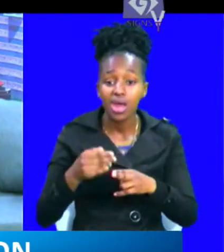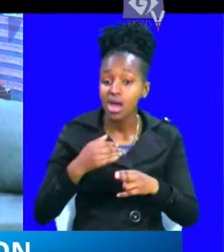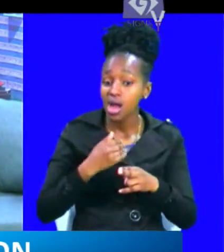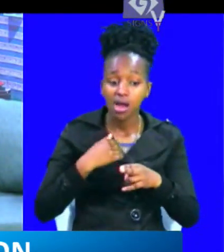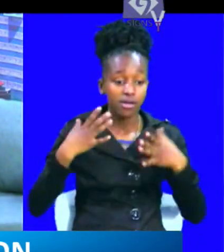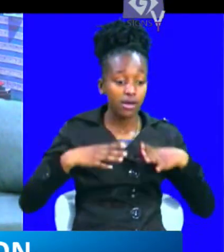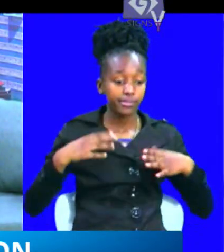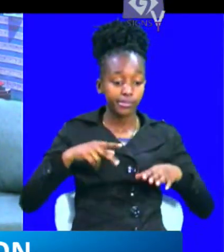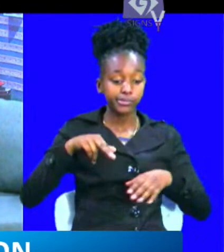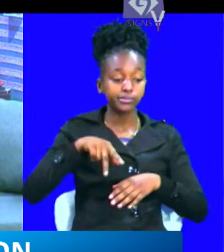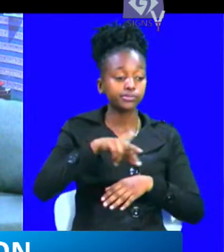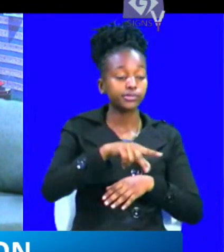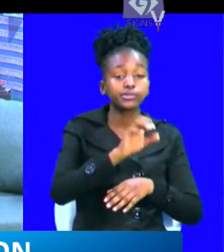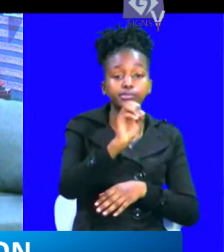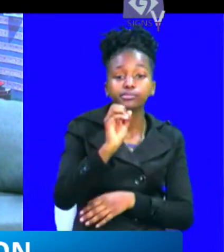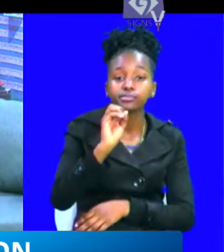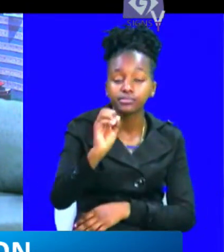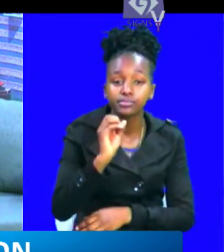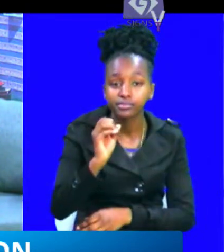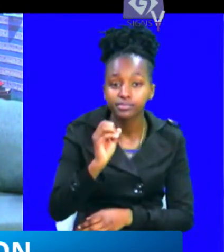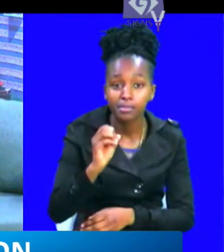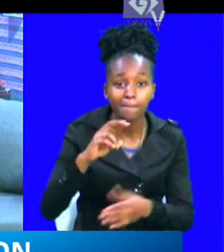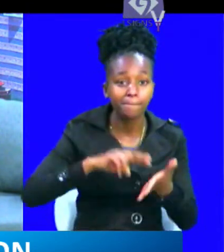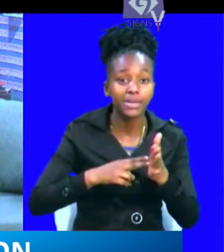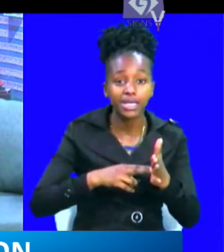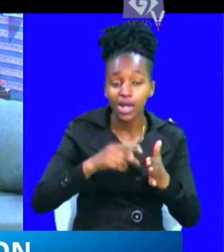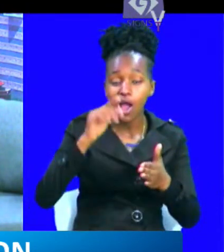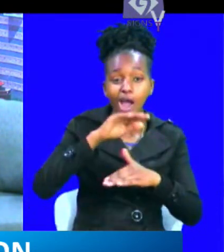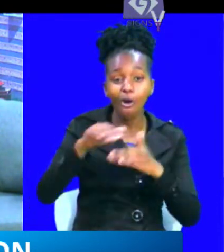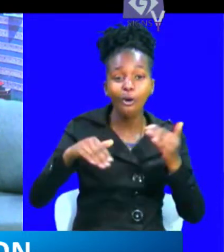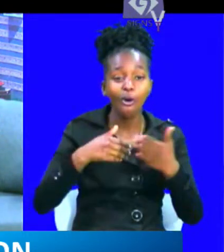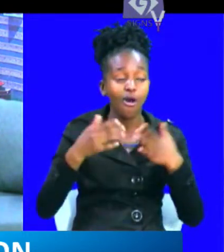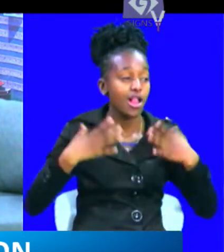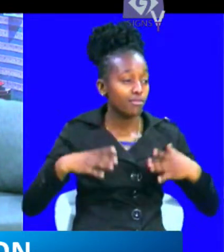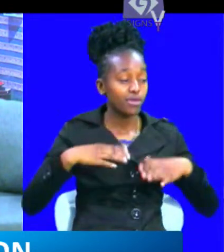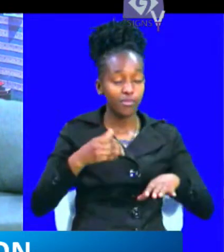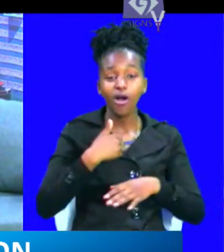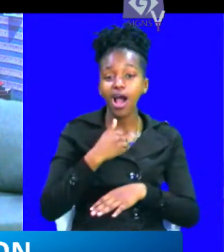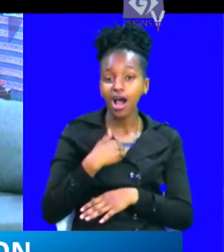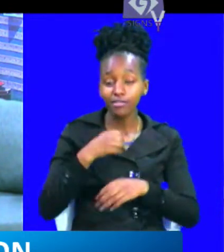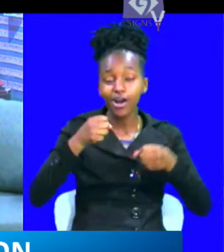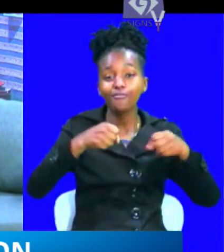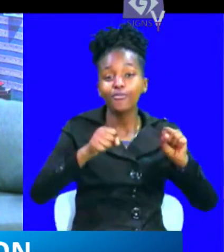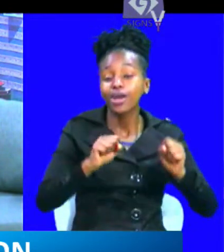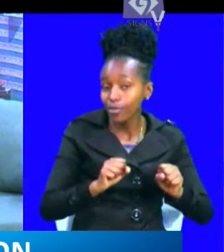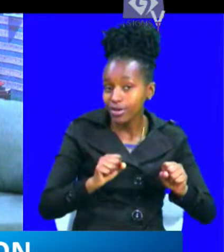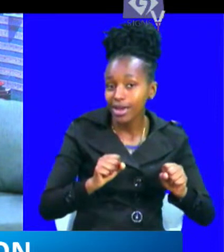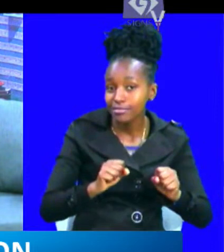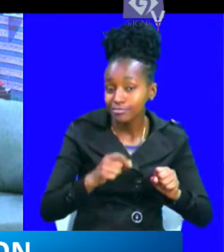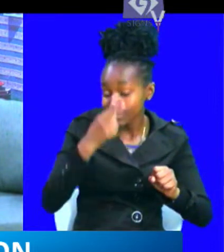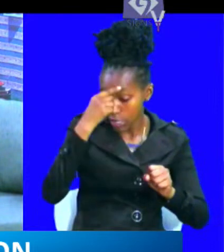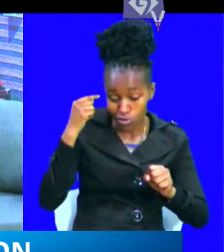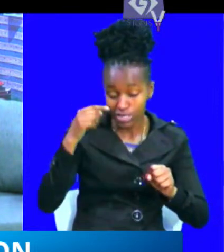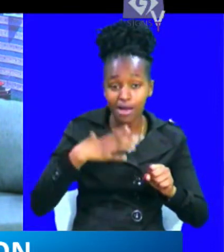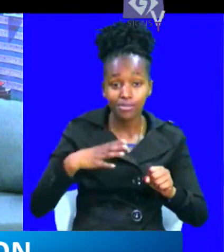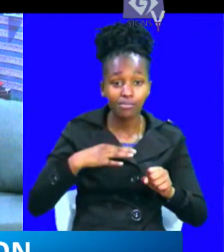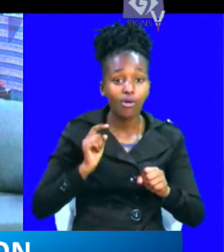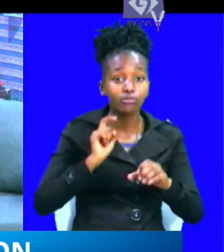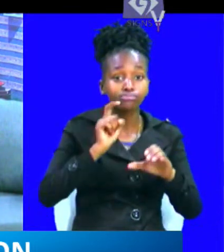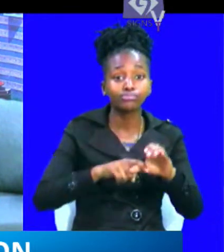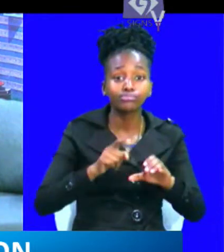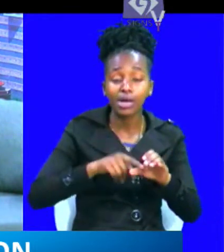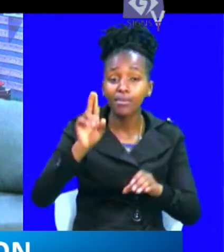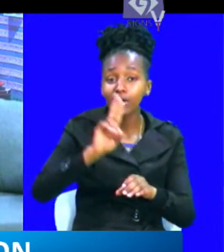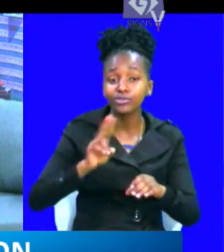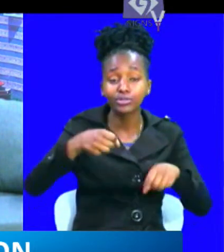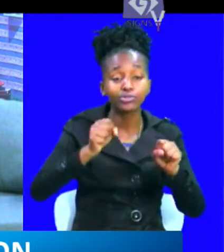to assist all of everybody will own a boda. So what do we do? What do we do now? So we are thinking of